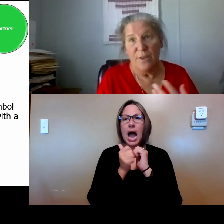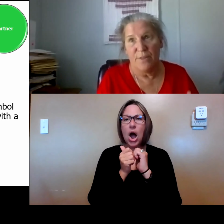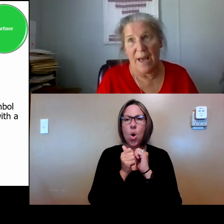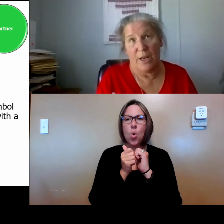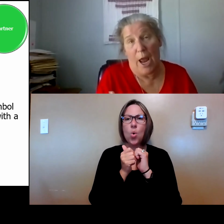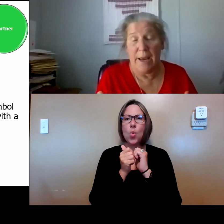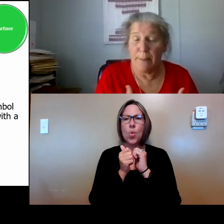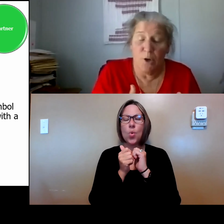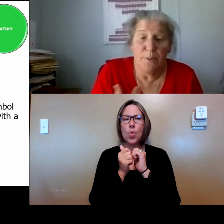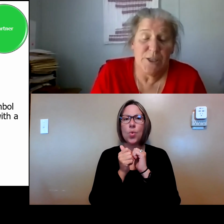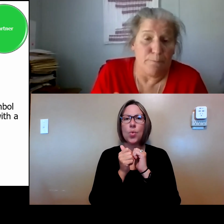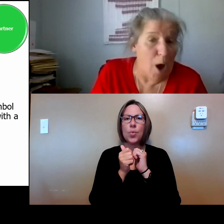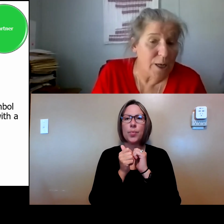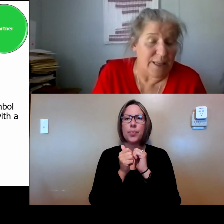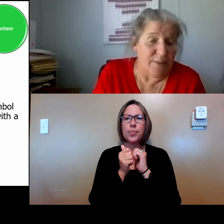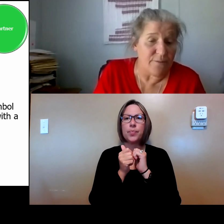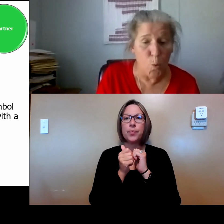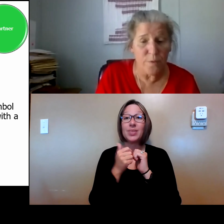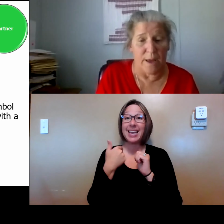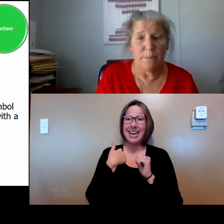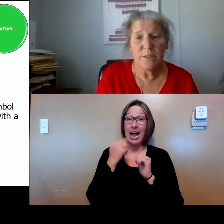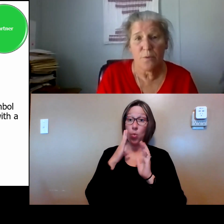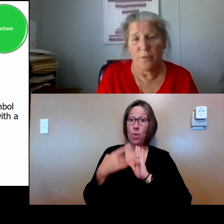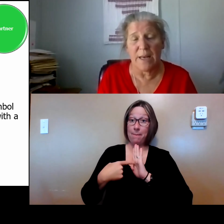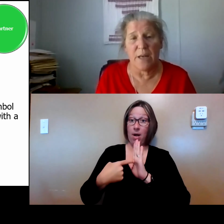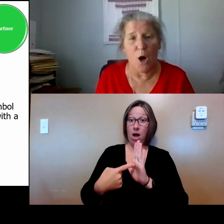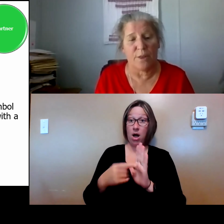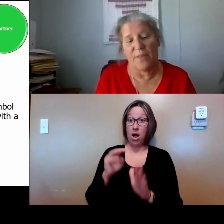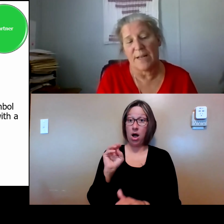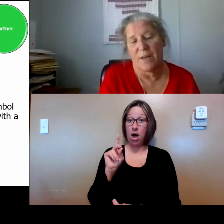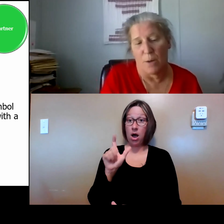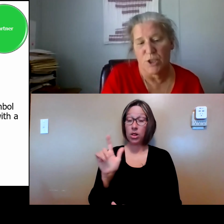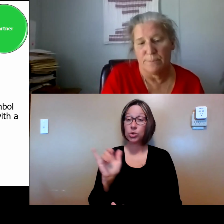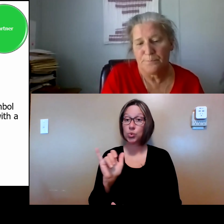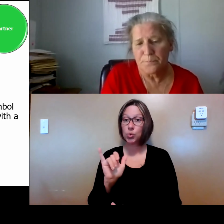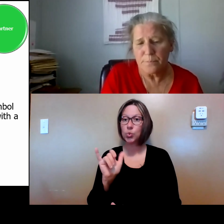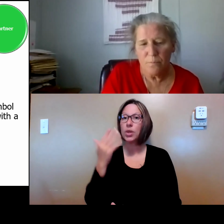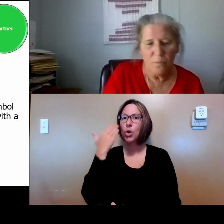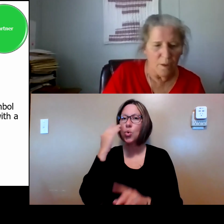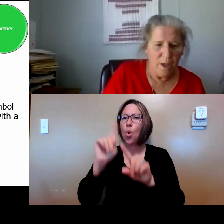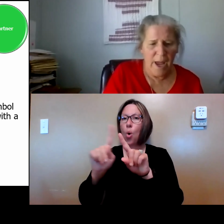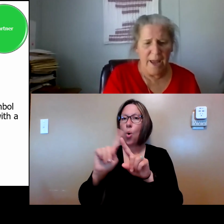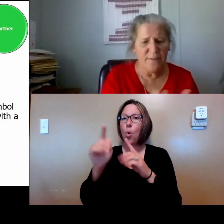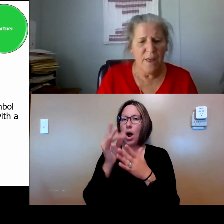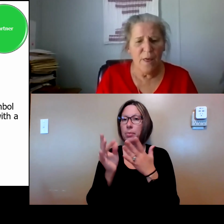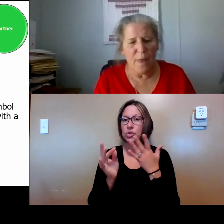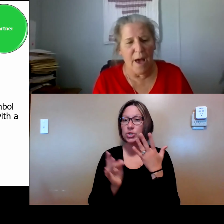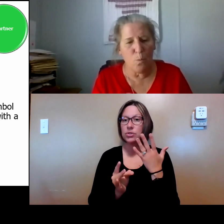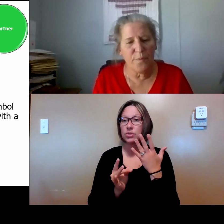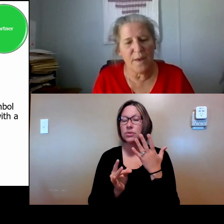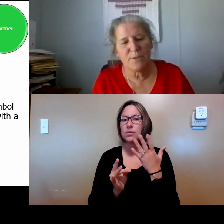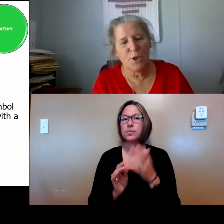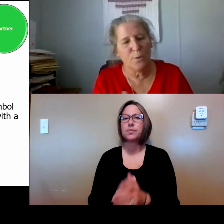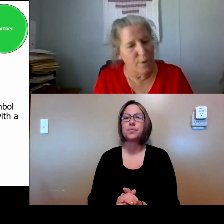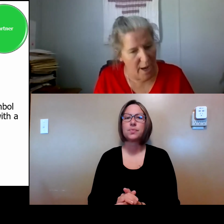And I'm going to be modeling that for them so that they know that that's an option. And I